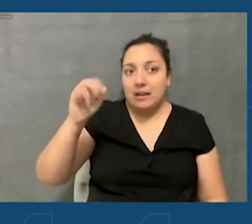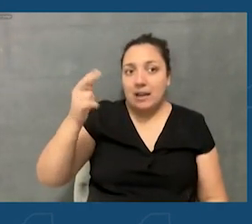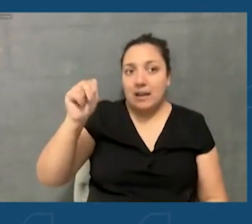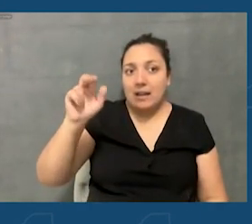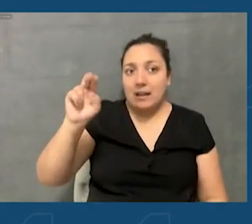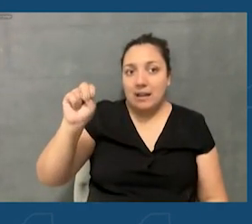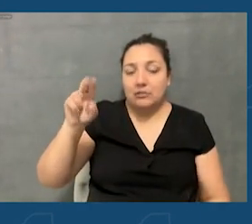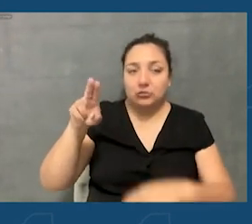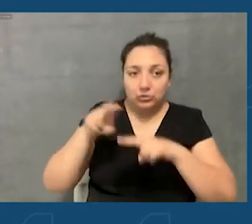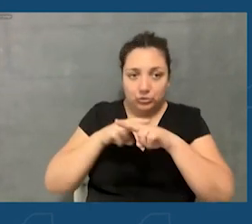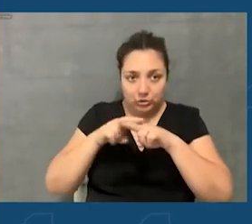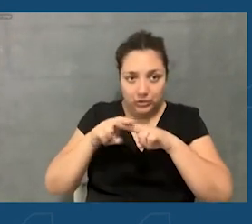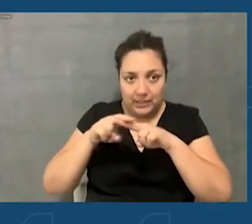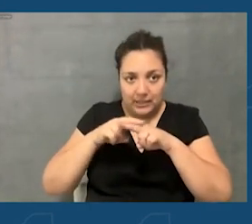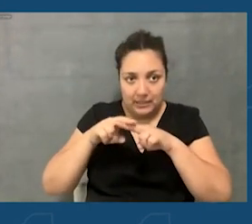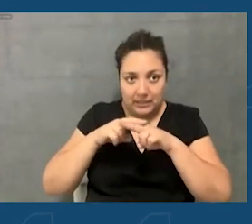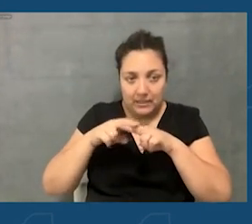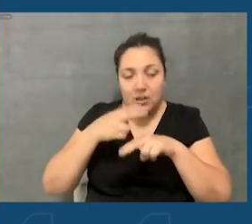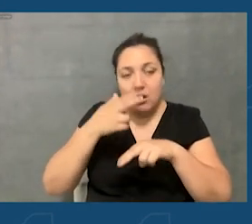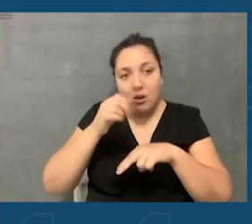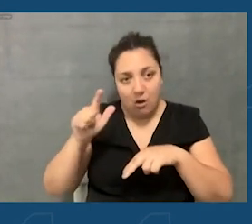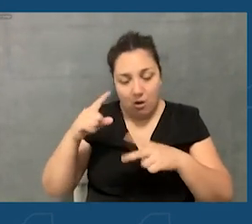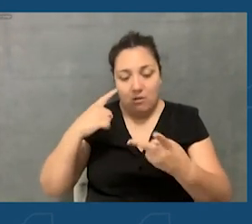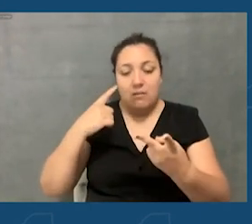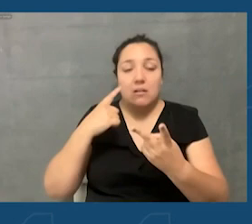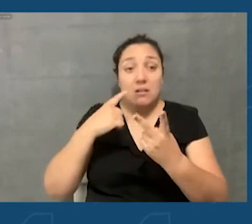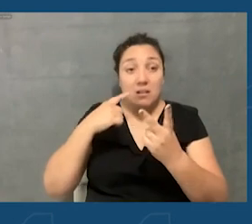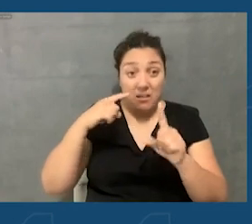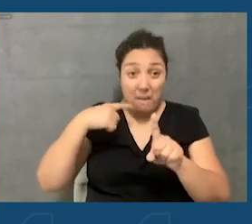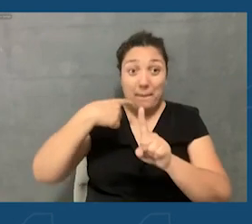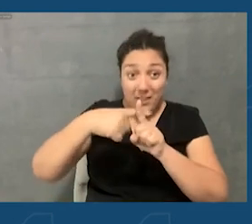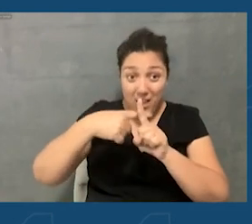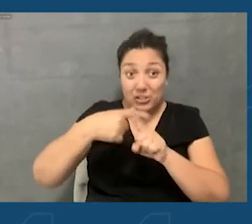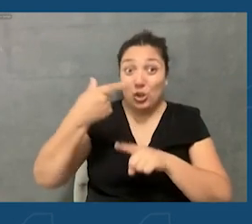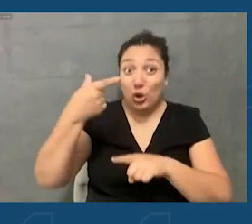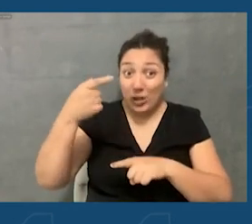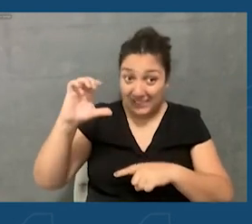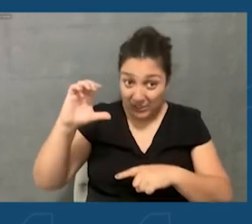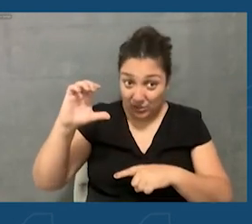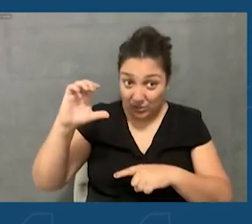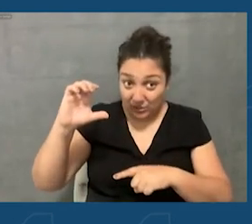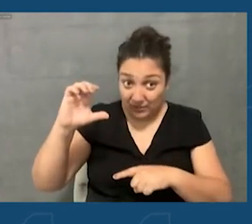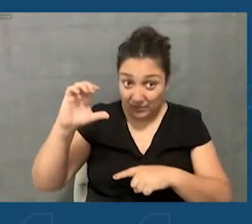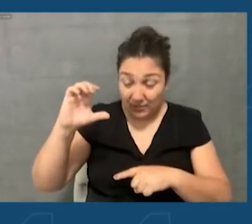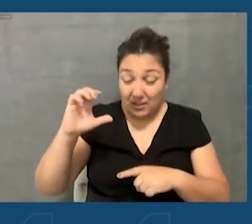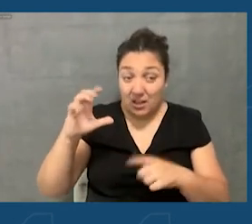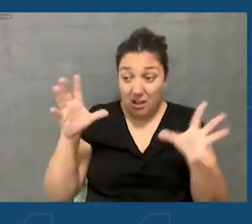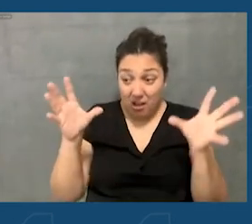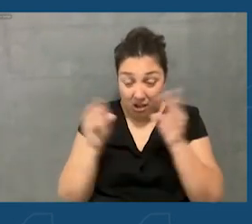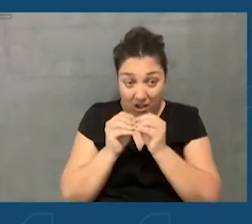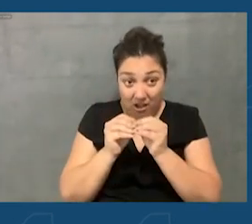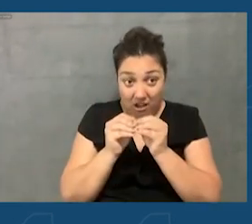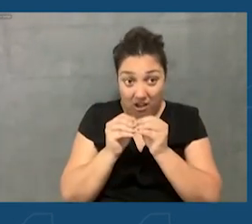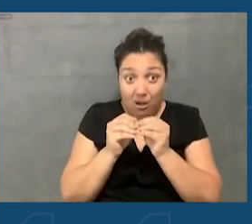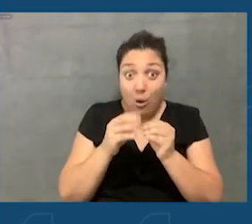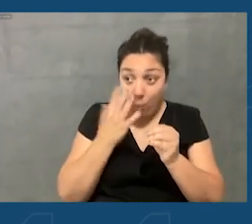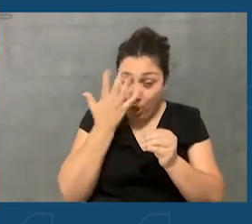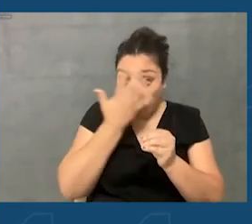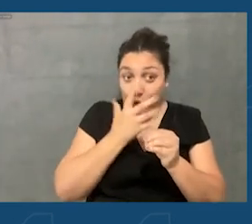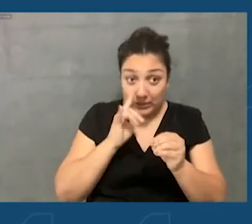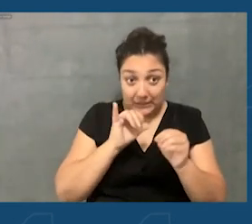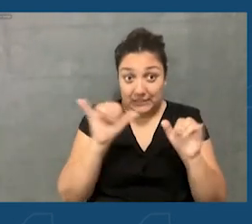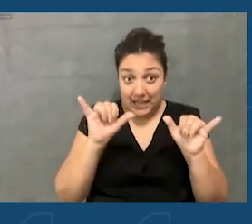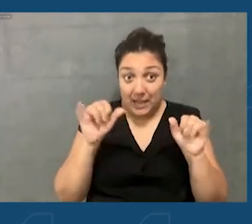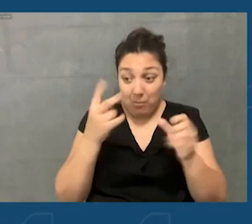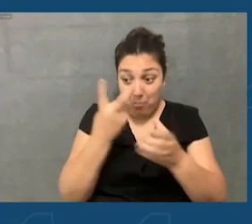combined. That's an amazing transformation, and you see it, how it could look. A huge train hall is possible because what